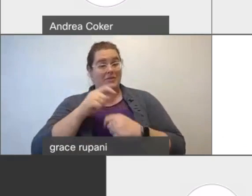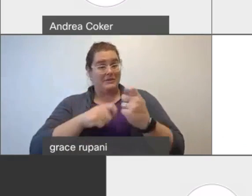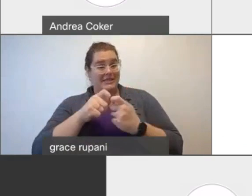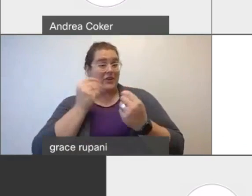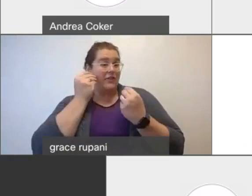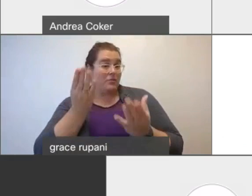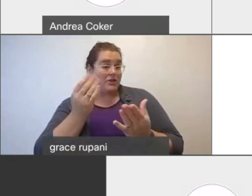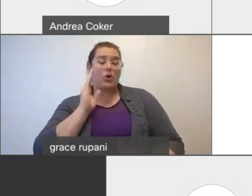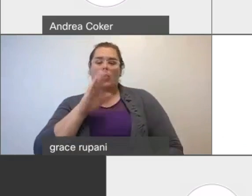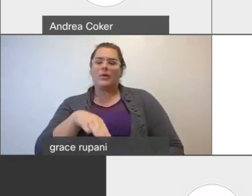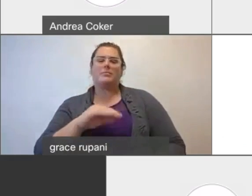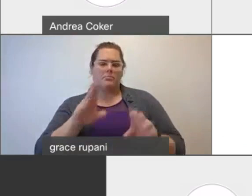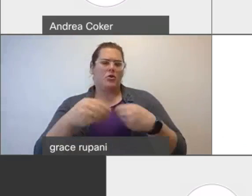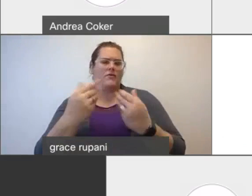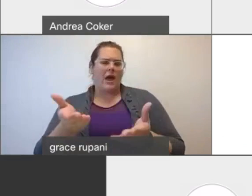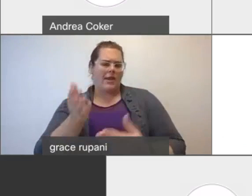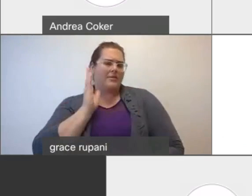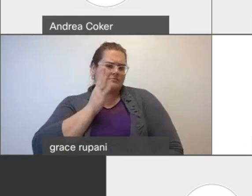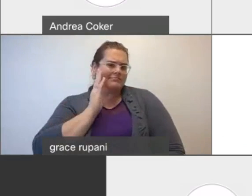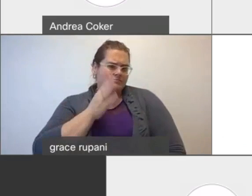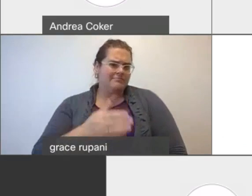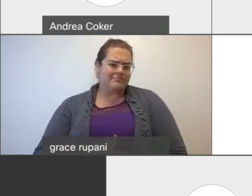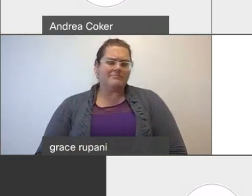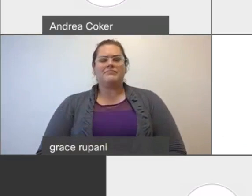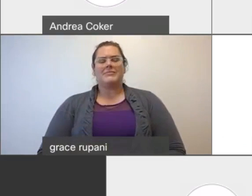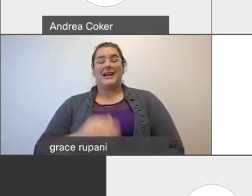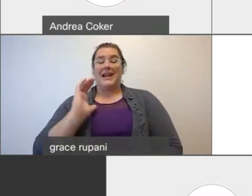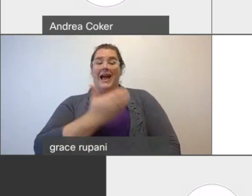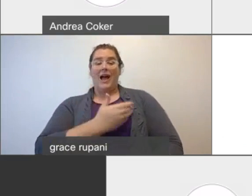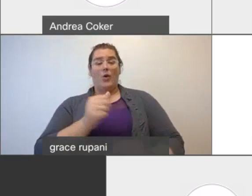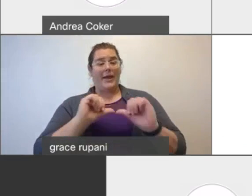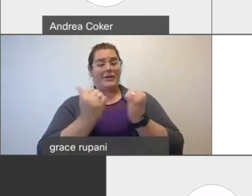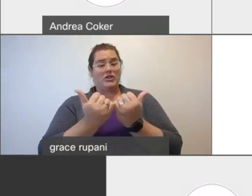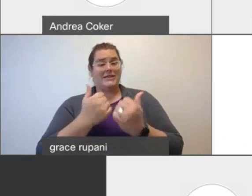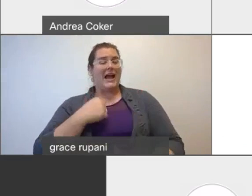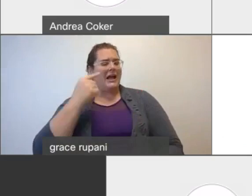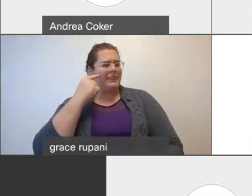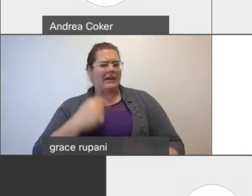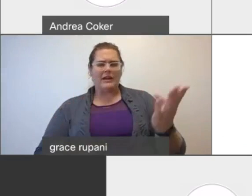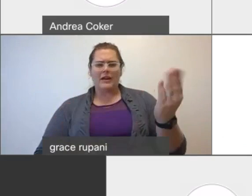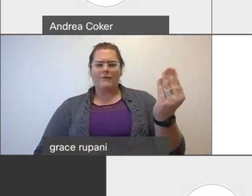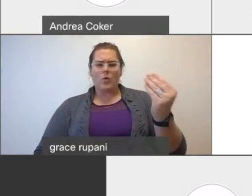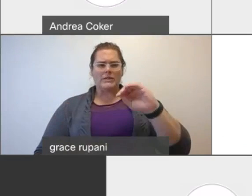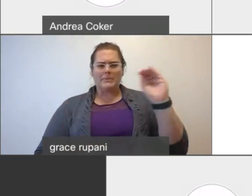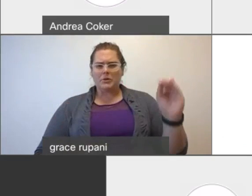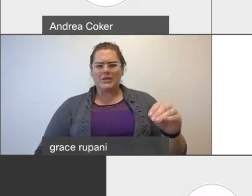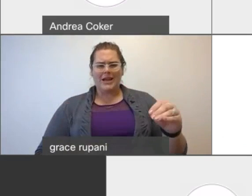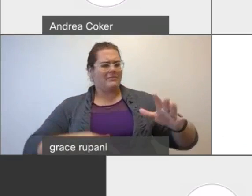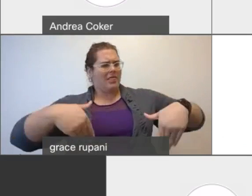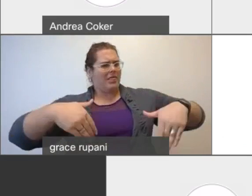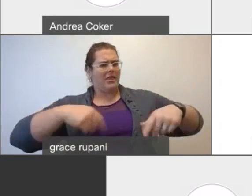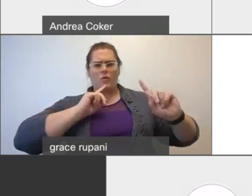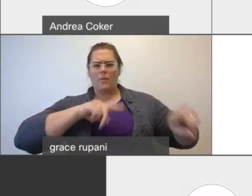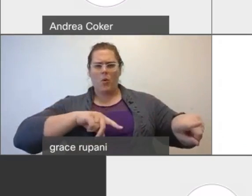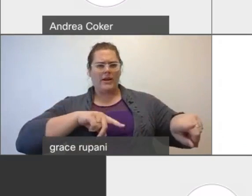Within our agency, we still have, I think, 14% of our folks who haven't reported their vaccine status, but